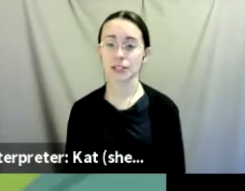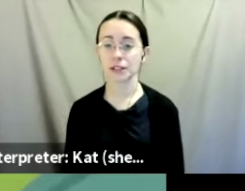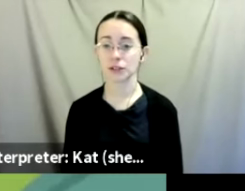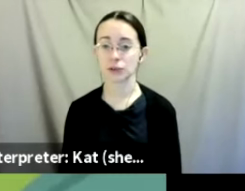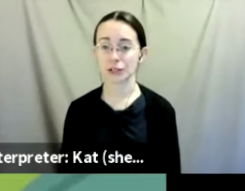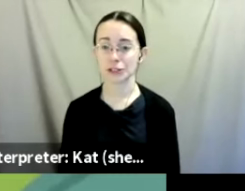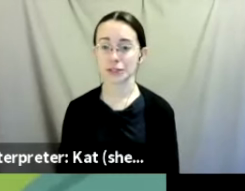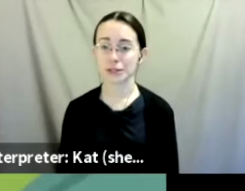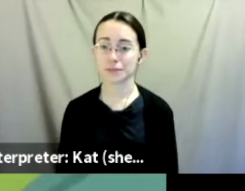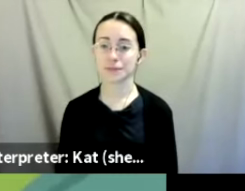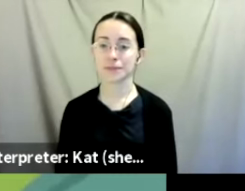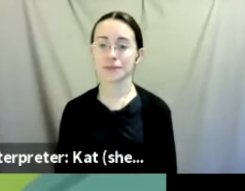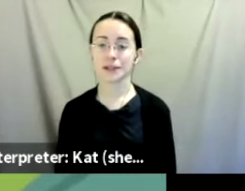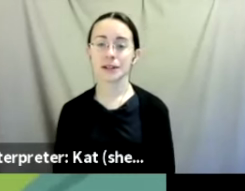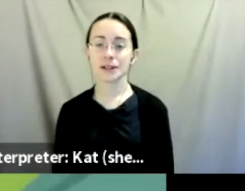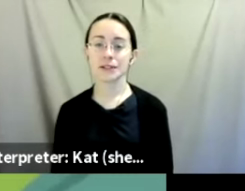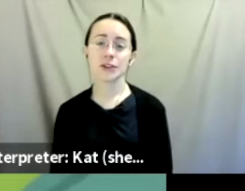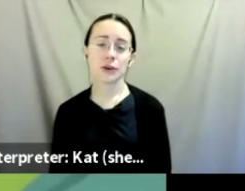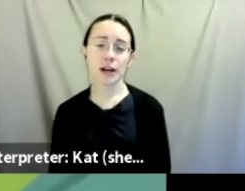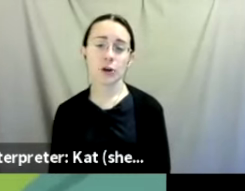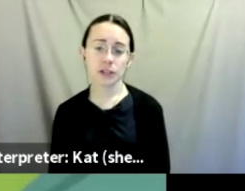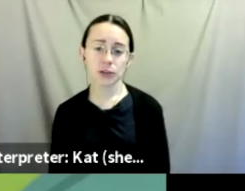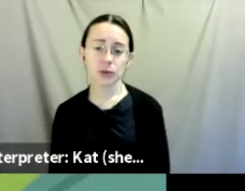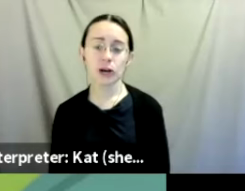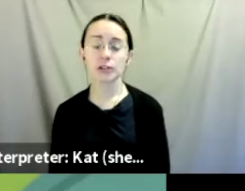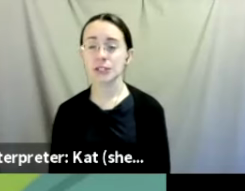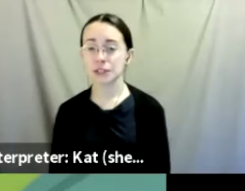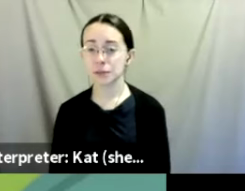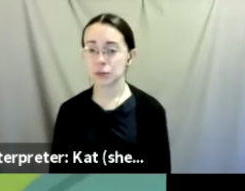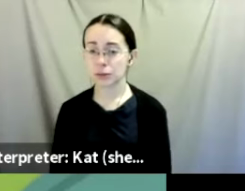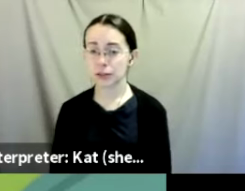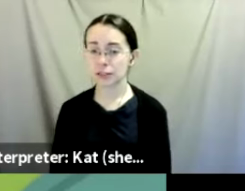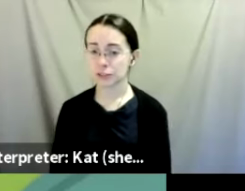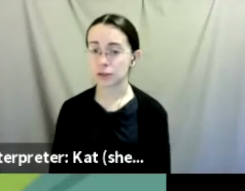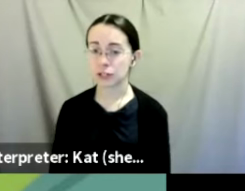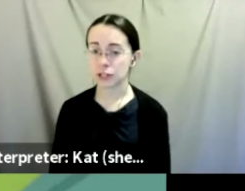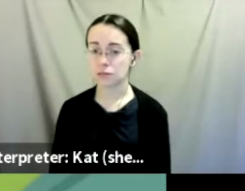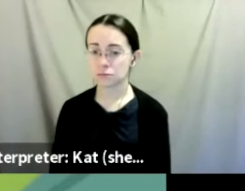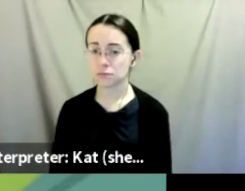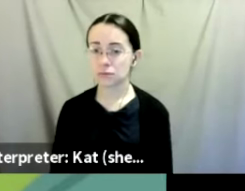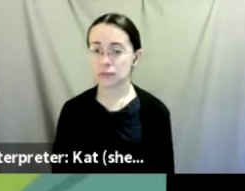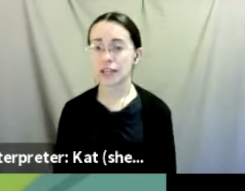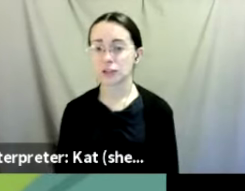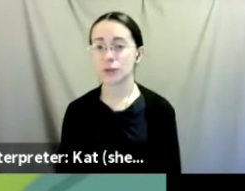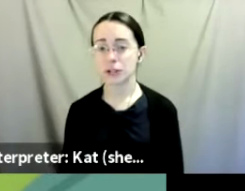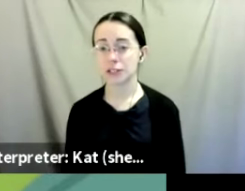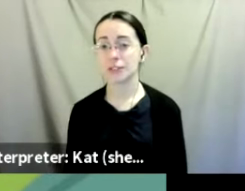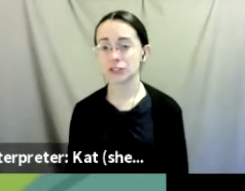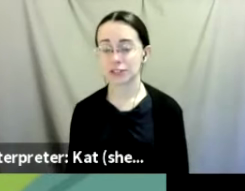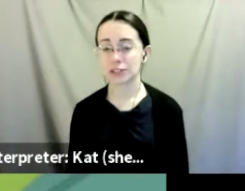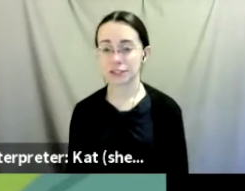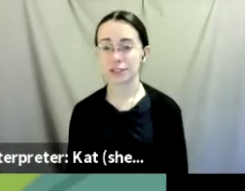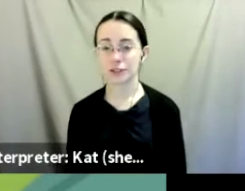better understand it and hold on to it. So I hope that you understand a bit more about the deaf community and